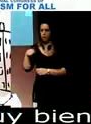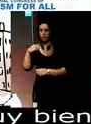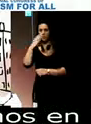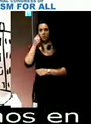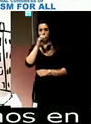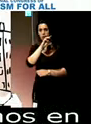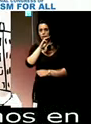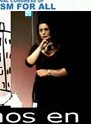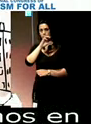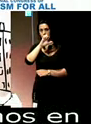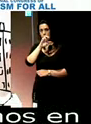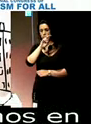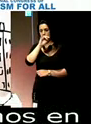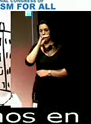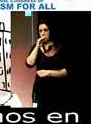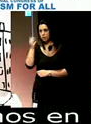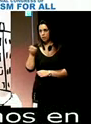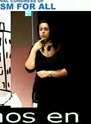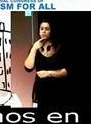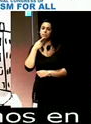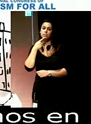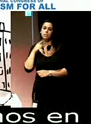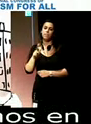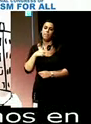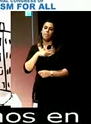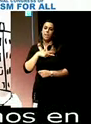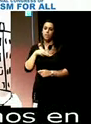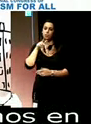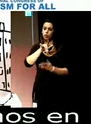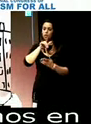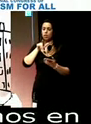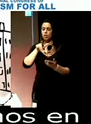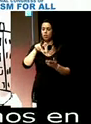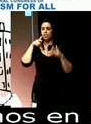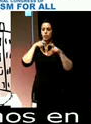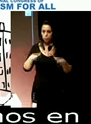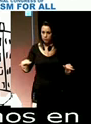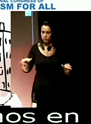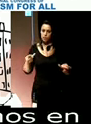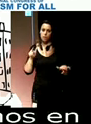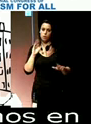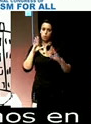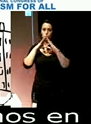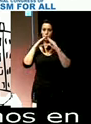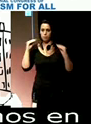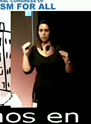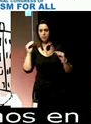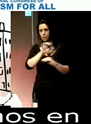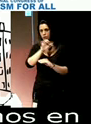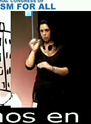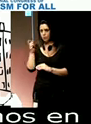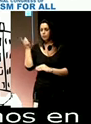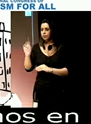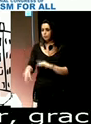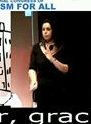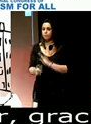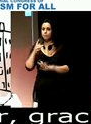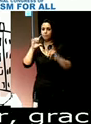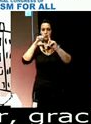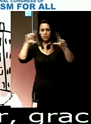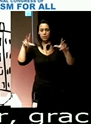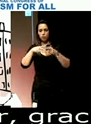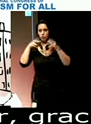Carpe Vitam. He studied law and linguistics in different European studies. He's a social